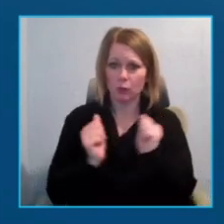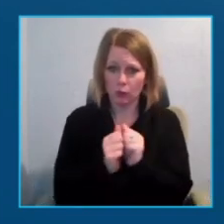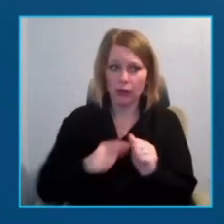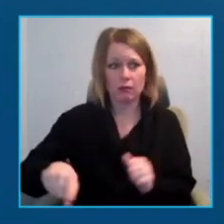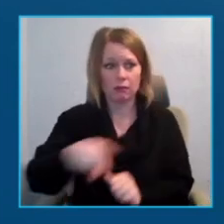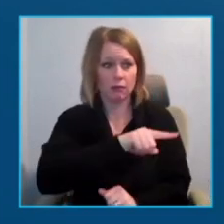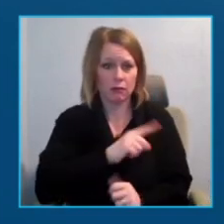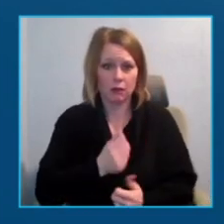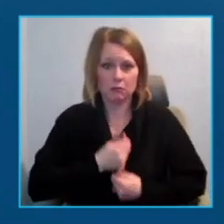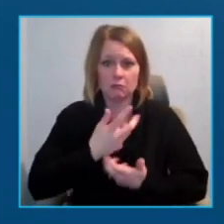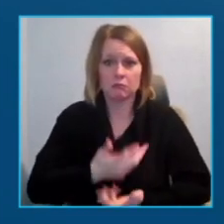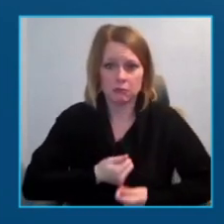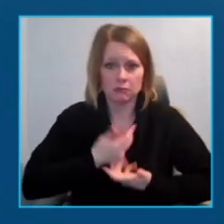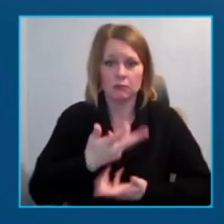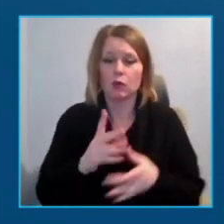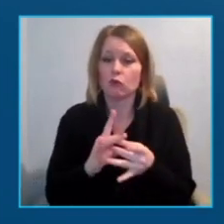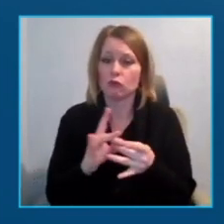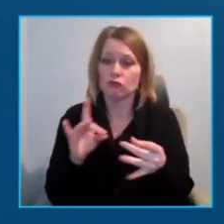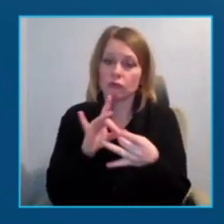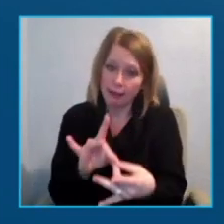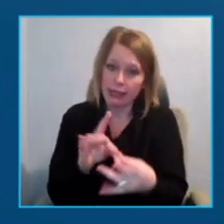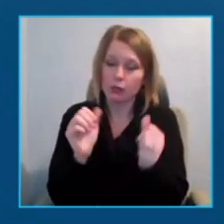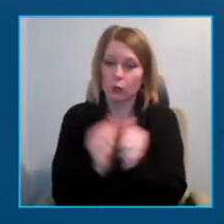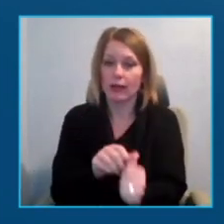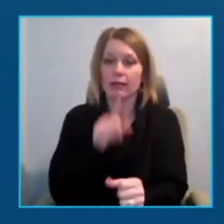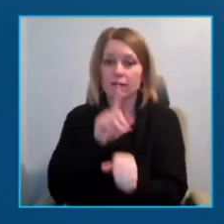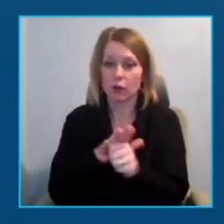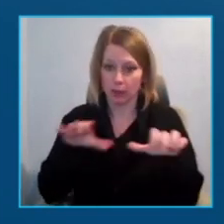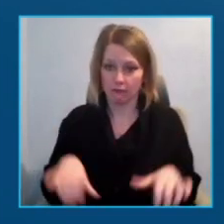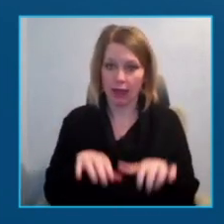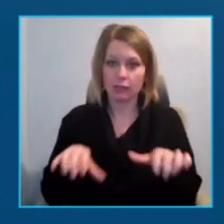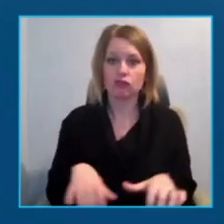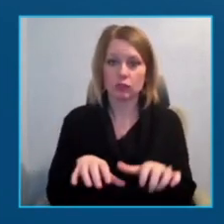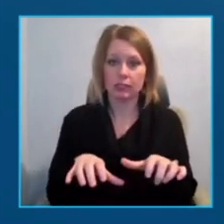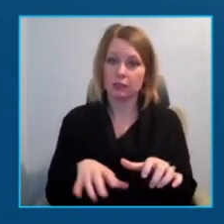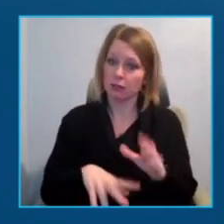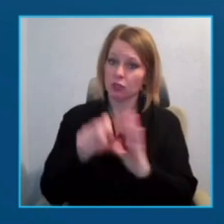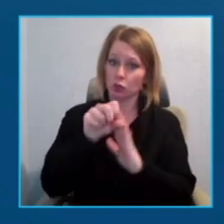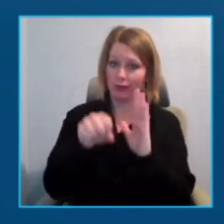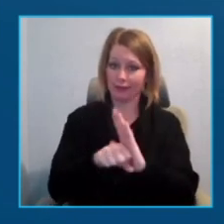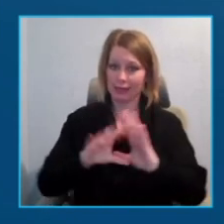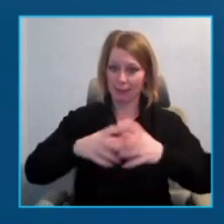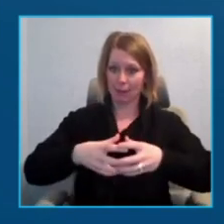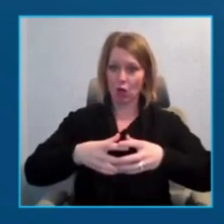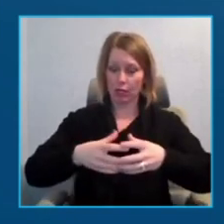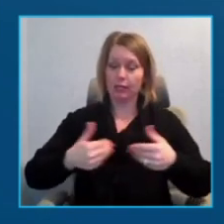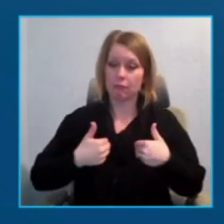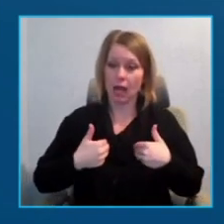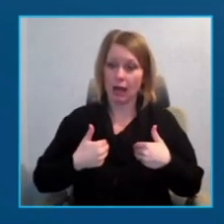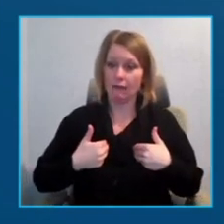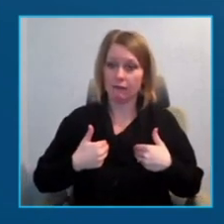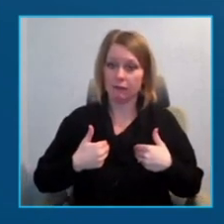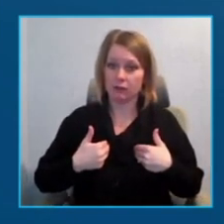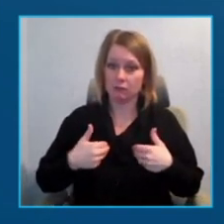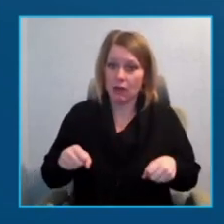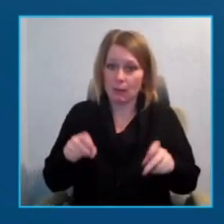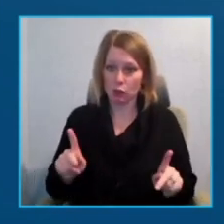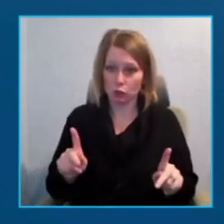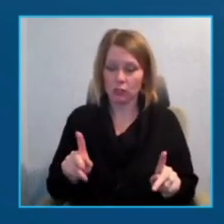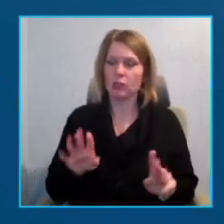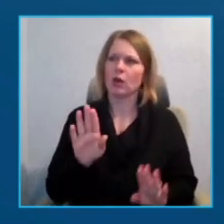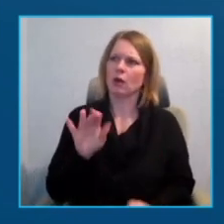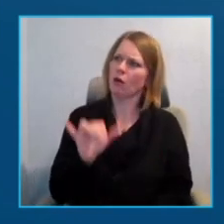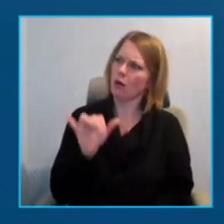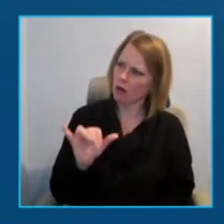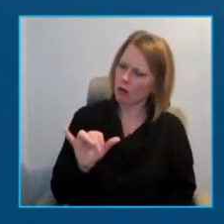affirmative action situation we've seen, so that the state party has an opportunity to consider those when it drafts its